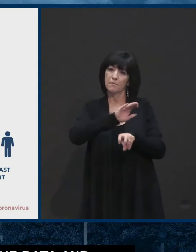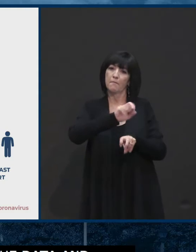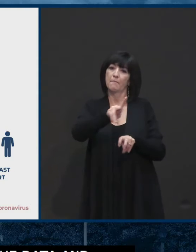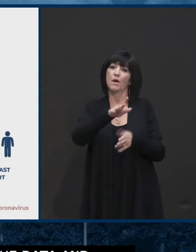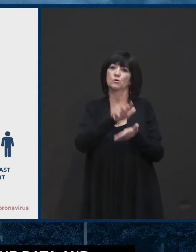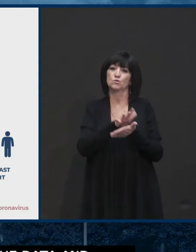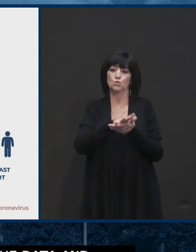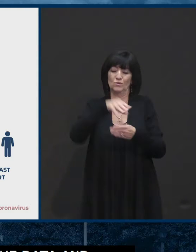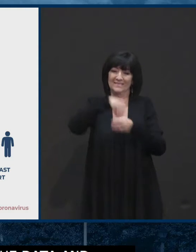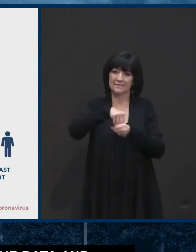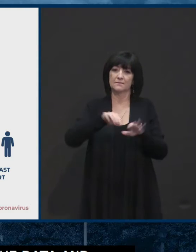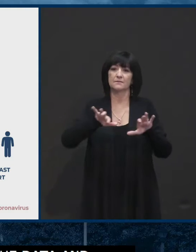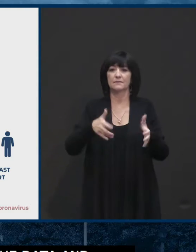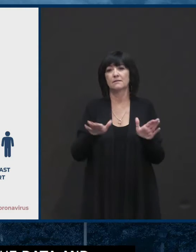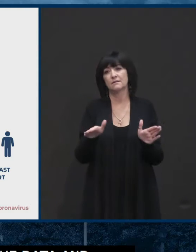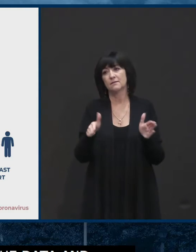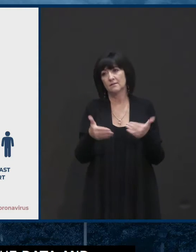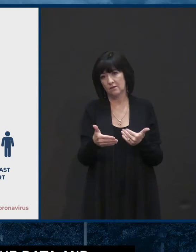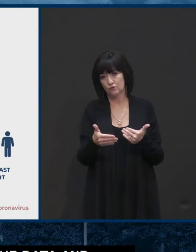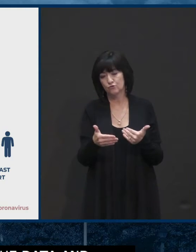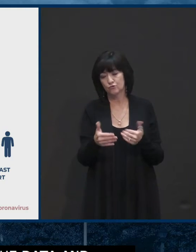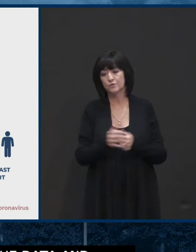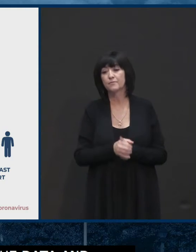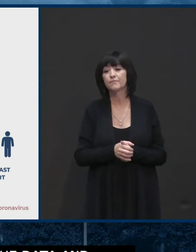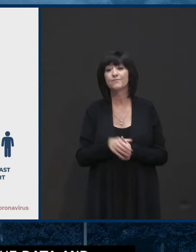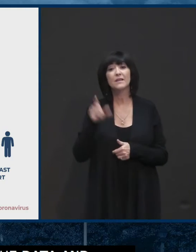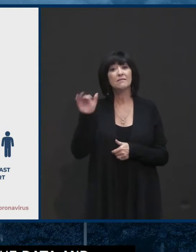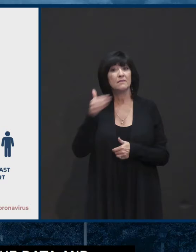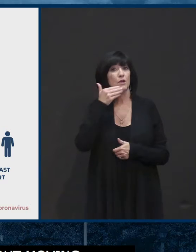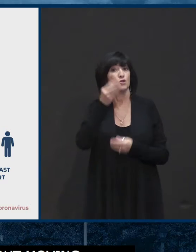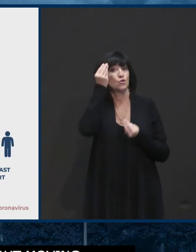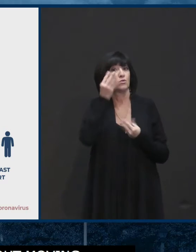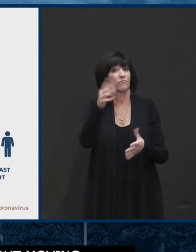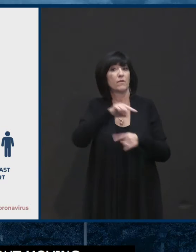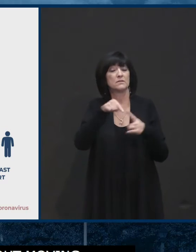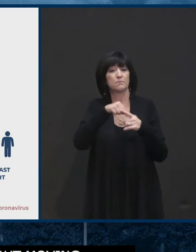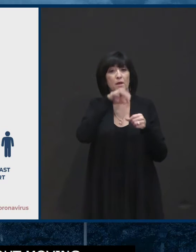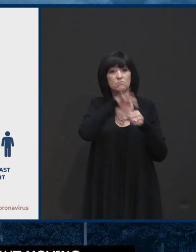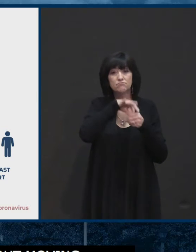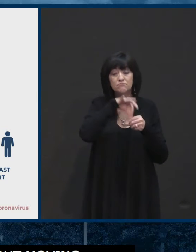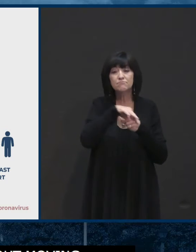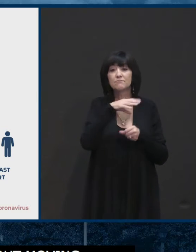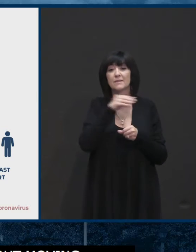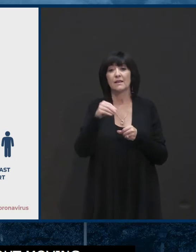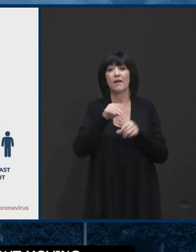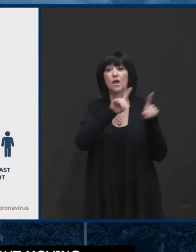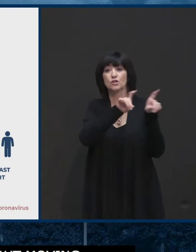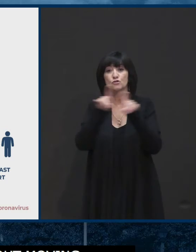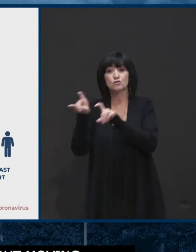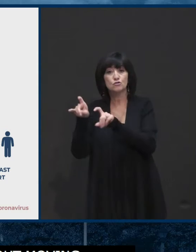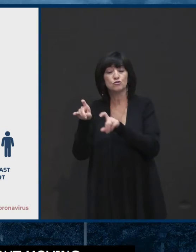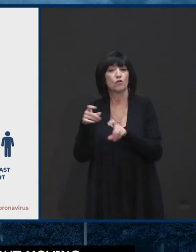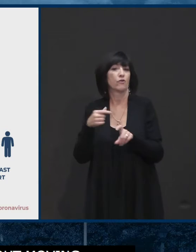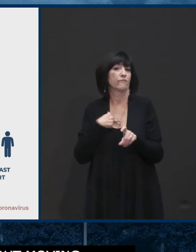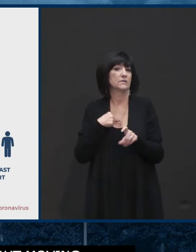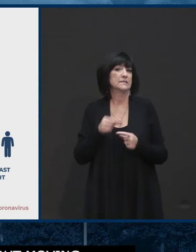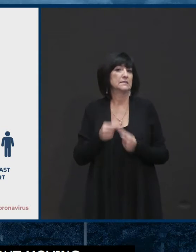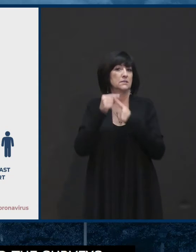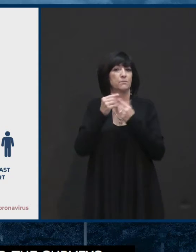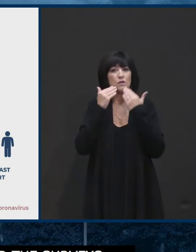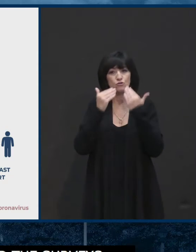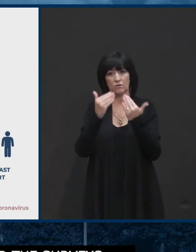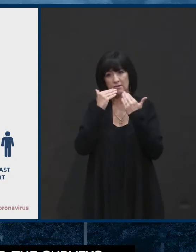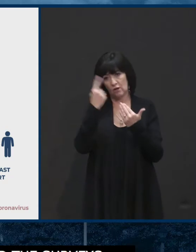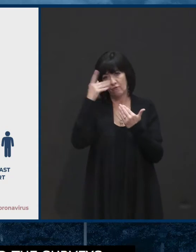primary election and the surveys that were done. Special thanks to our Elections Commissioner, Anthony Albans, and the poll